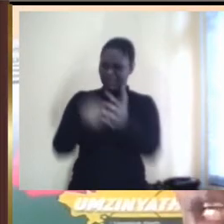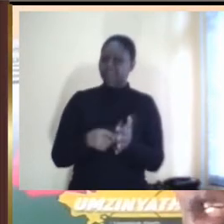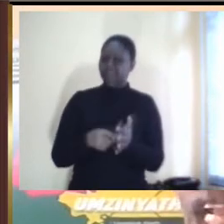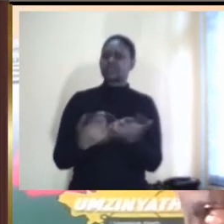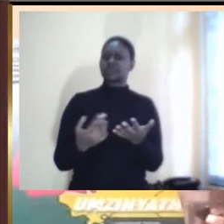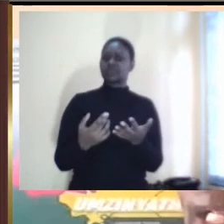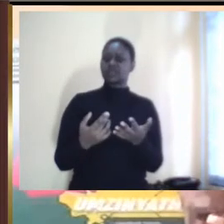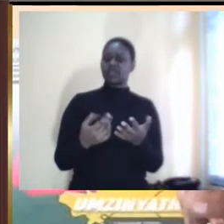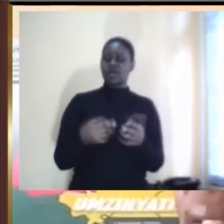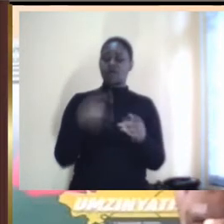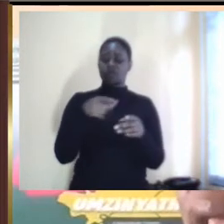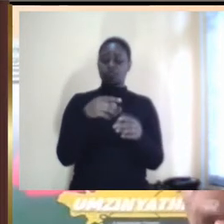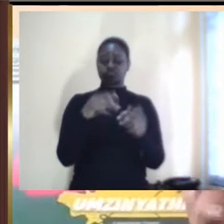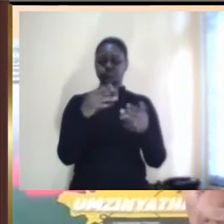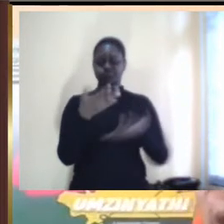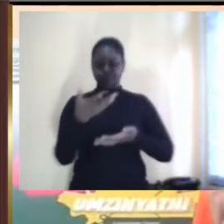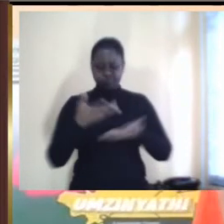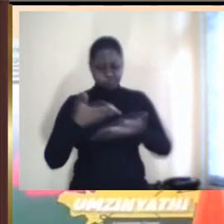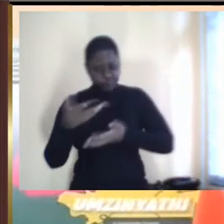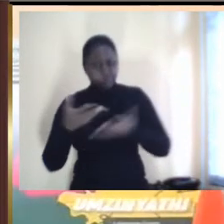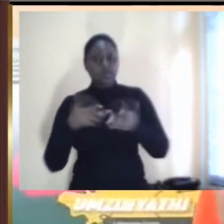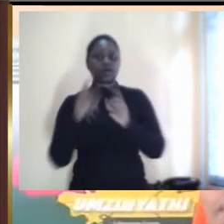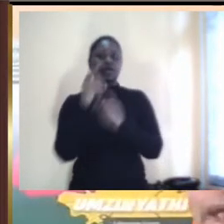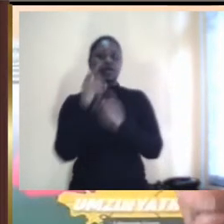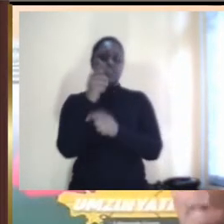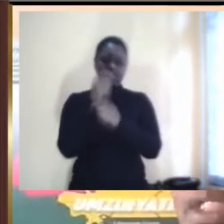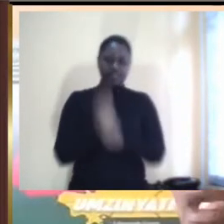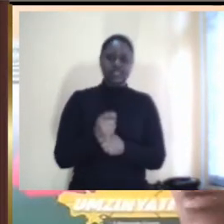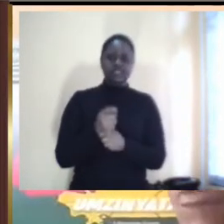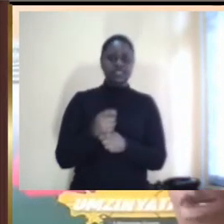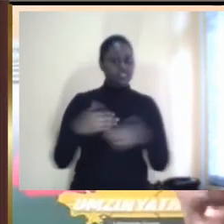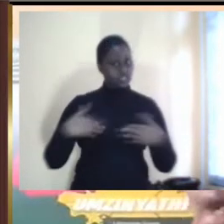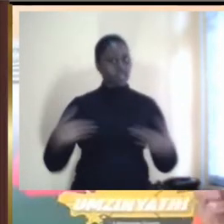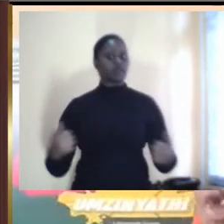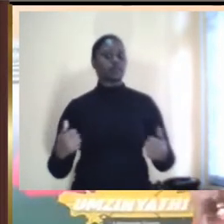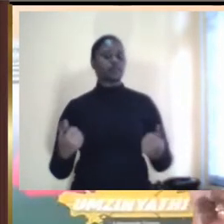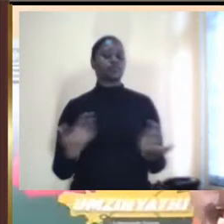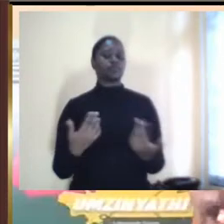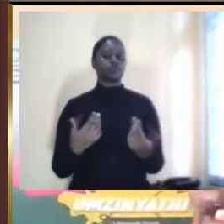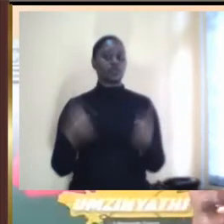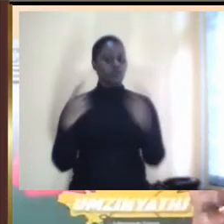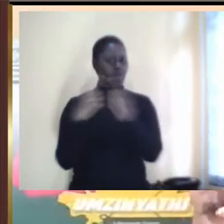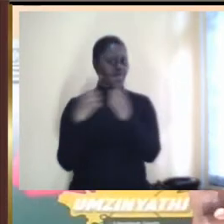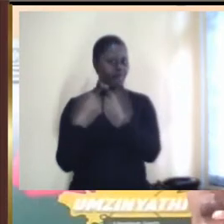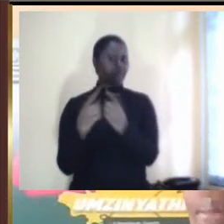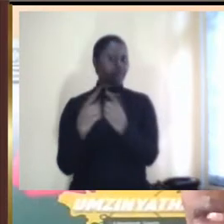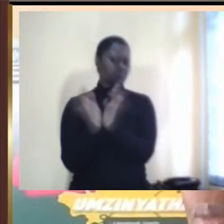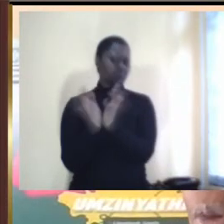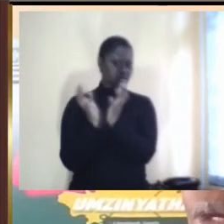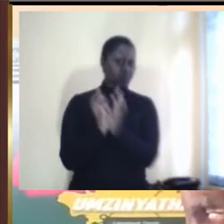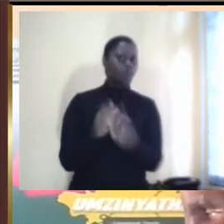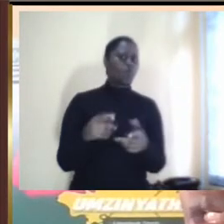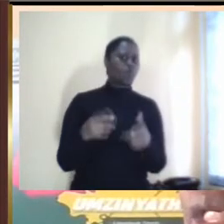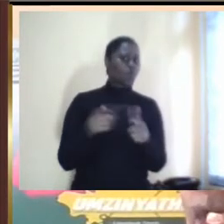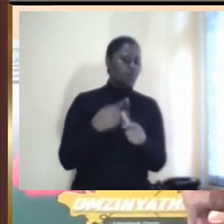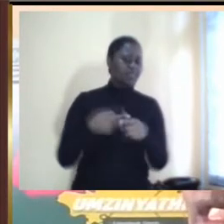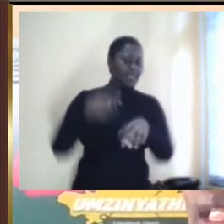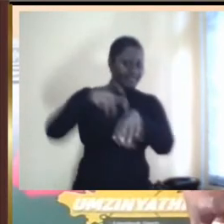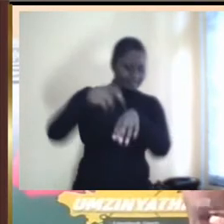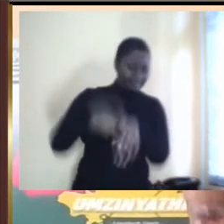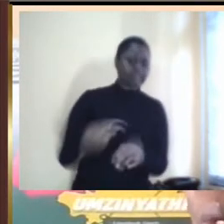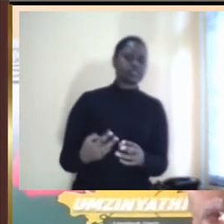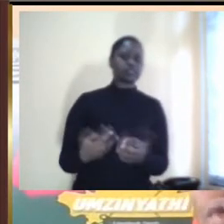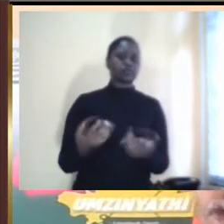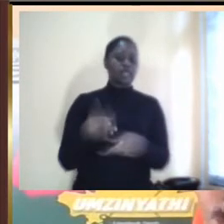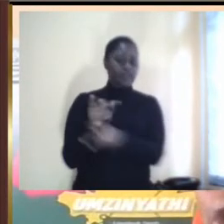with traditional healers. Herbs identified will be mapped for their potential and sustainability production